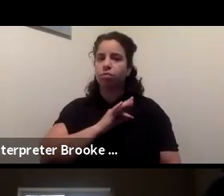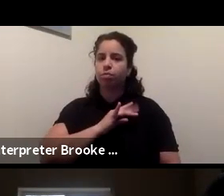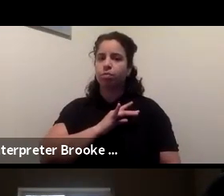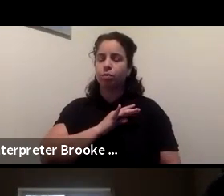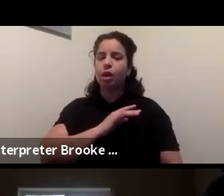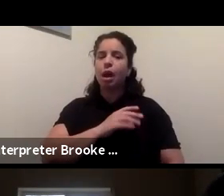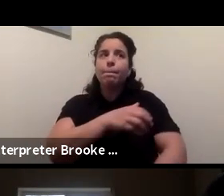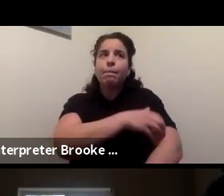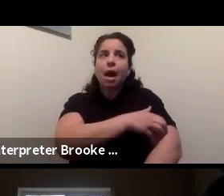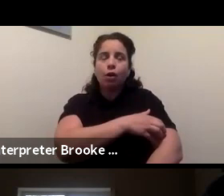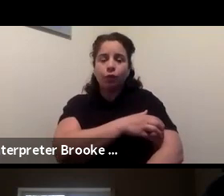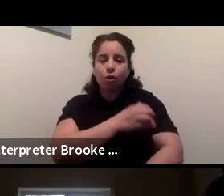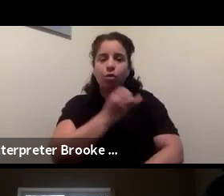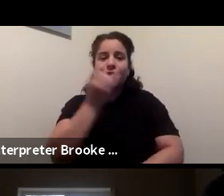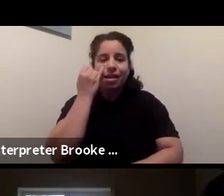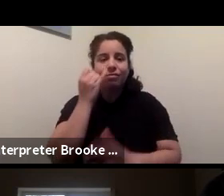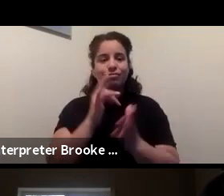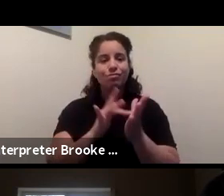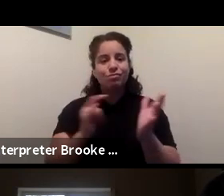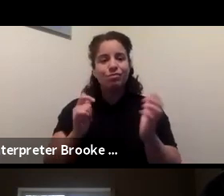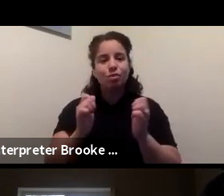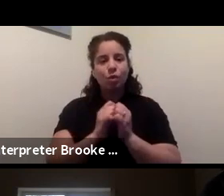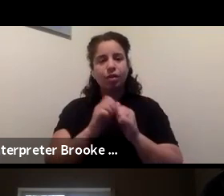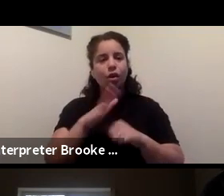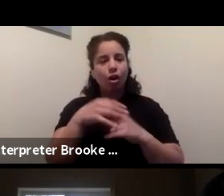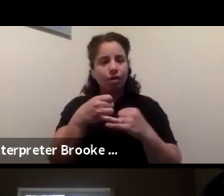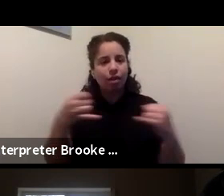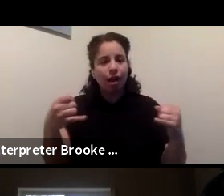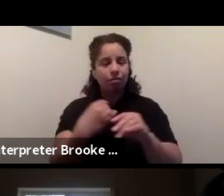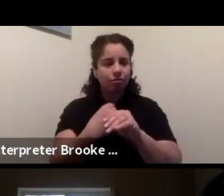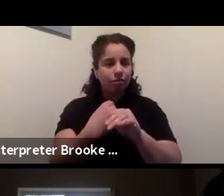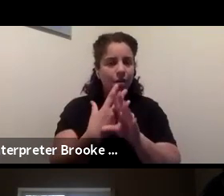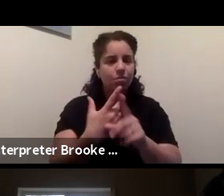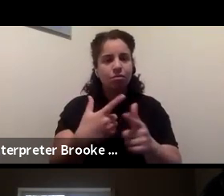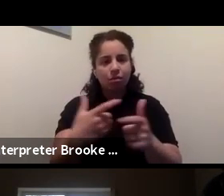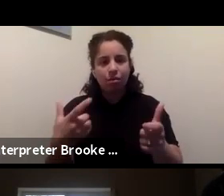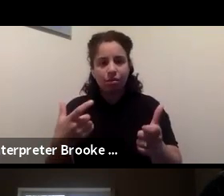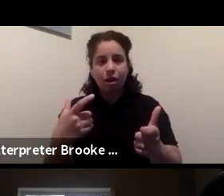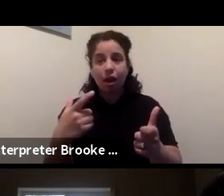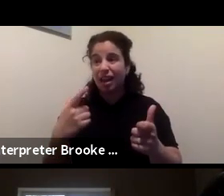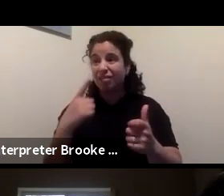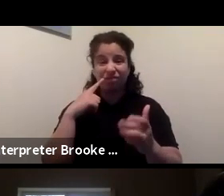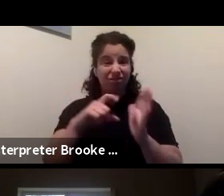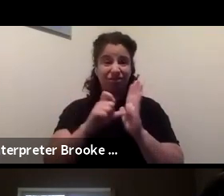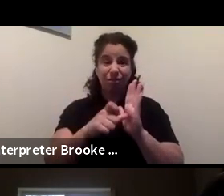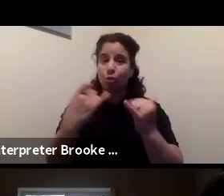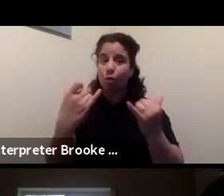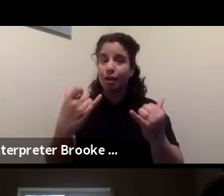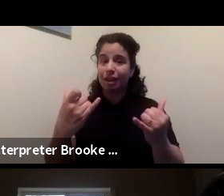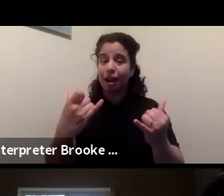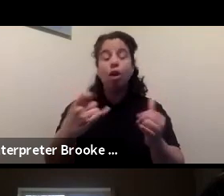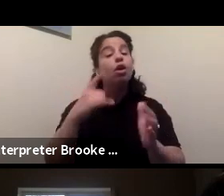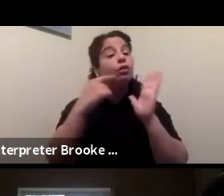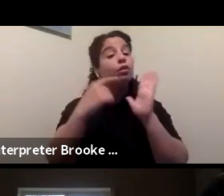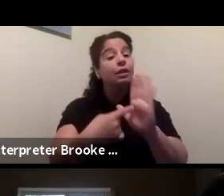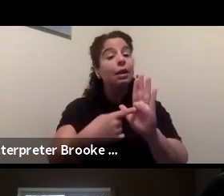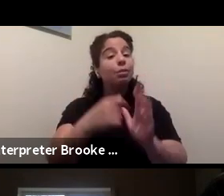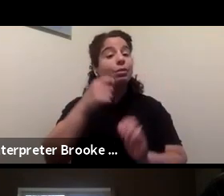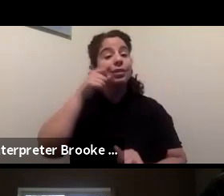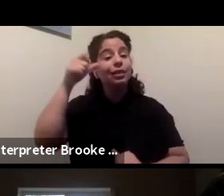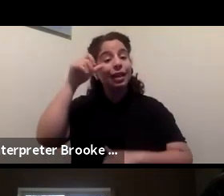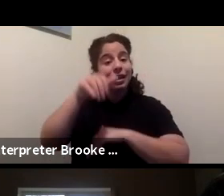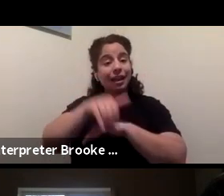platforms, particularly right now, because like last night I attended a Passover dinner that I